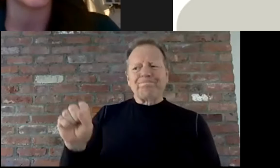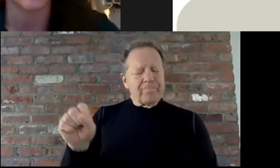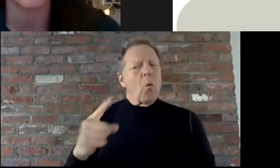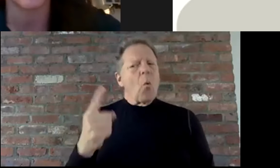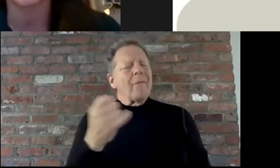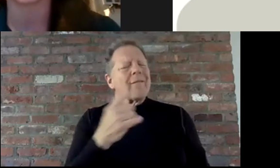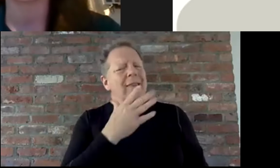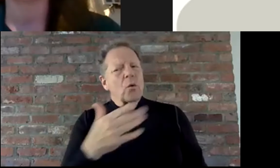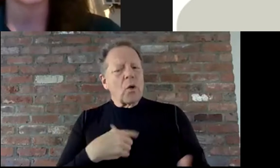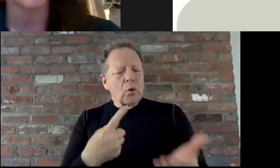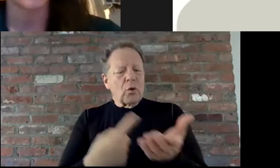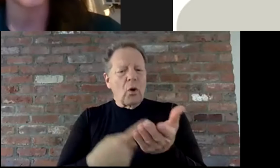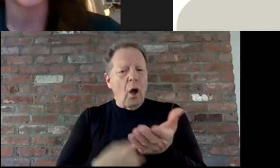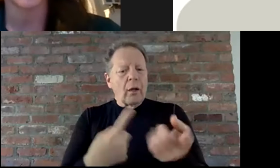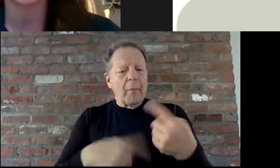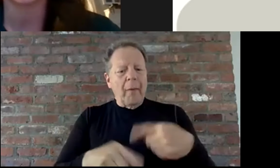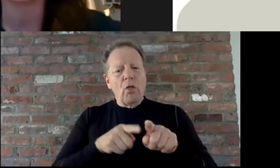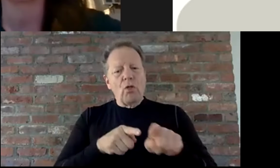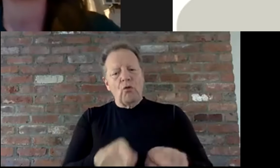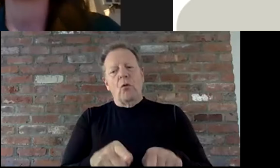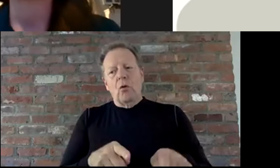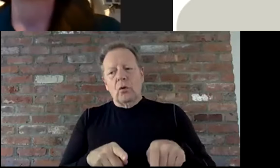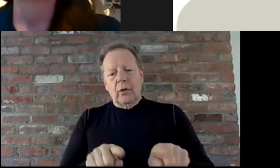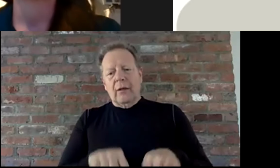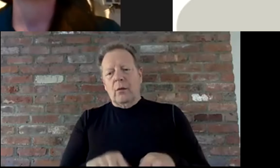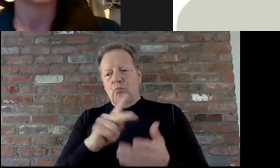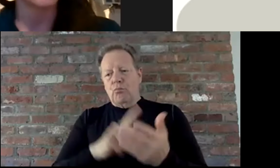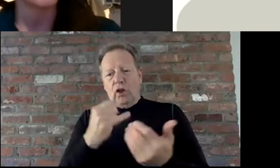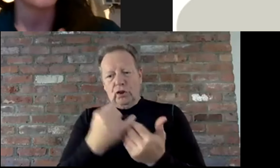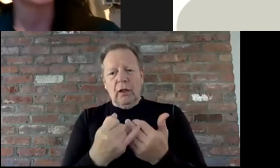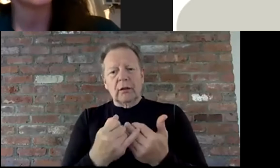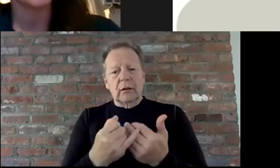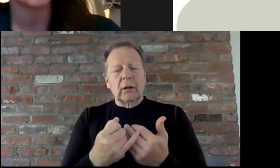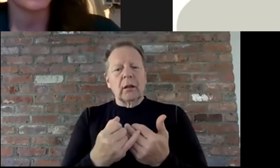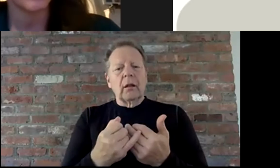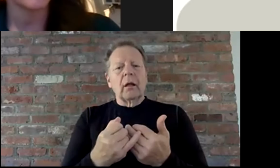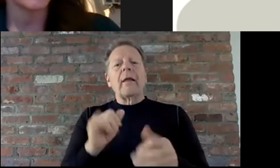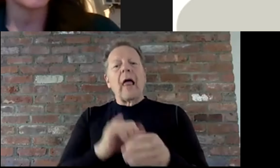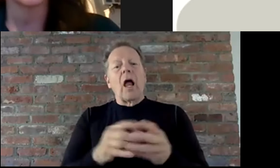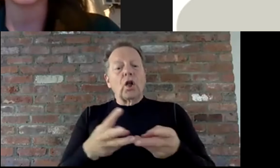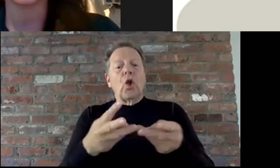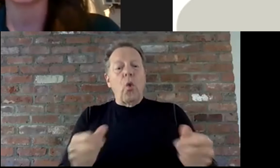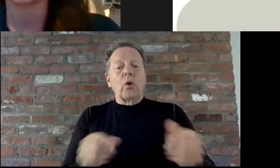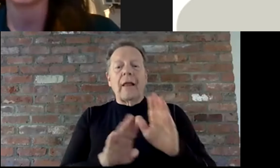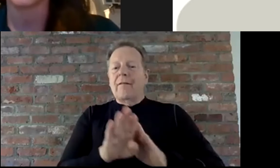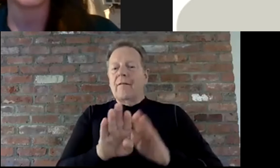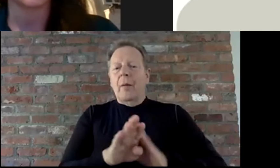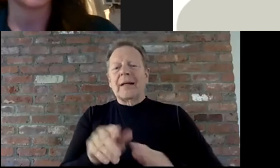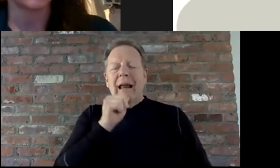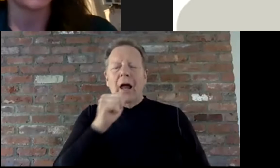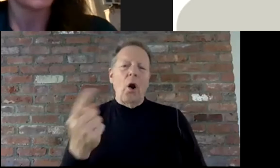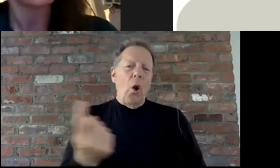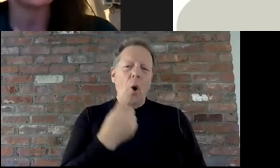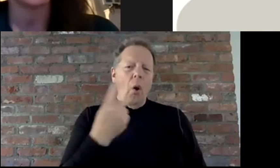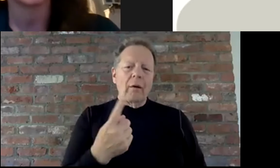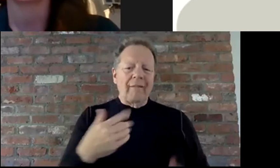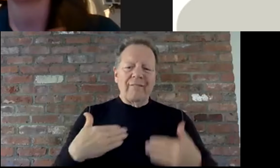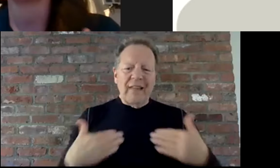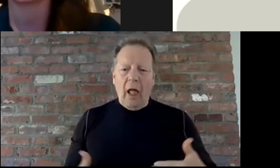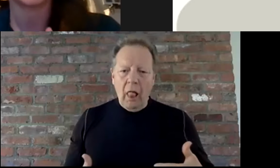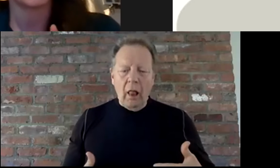will be talked about throughout this project is, that solution development is not always just